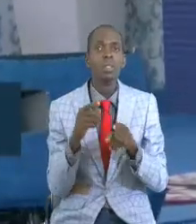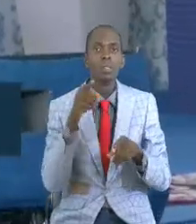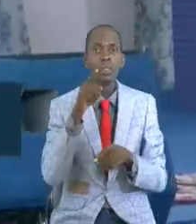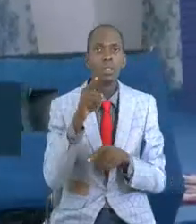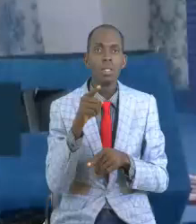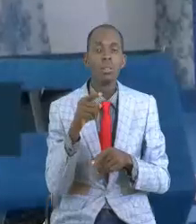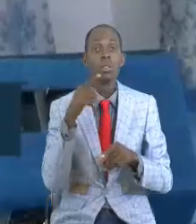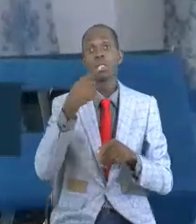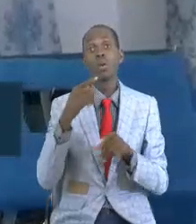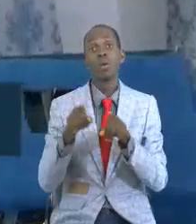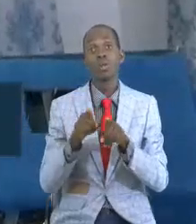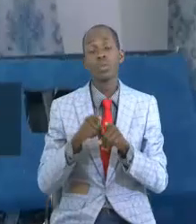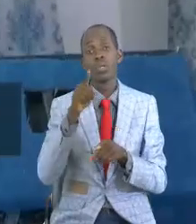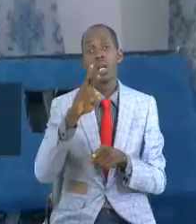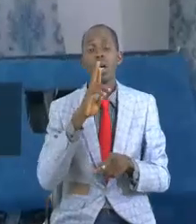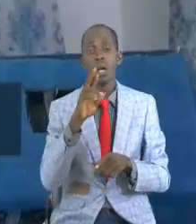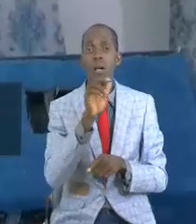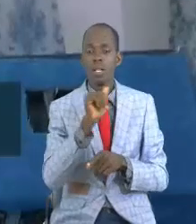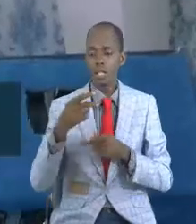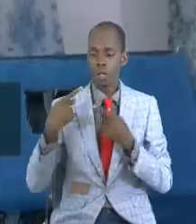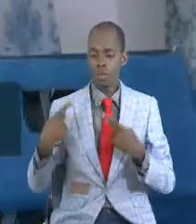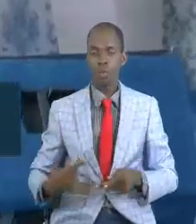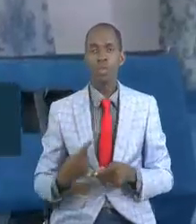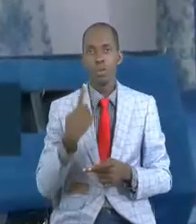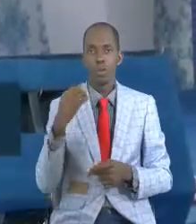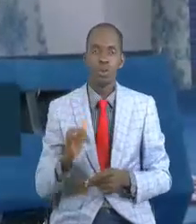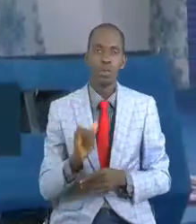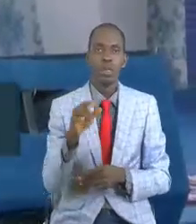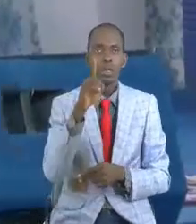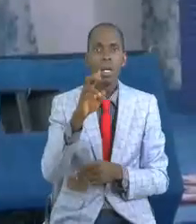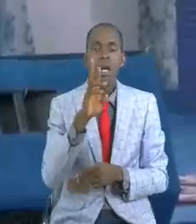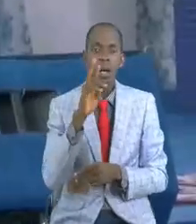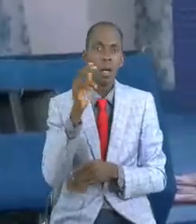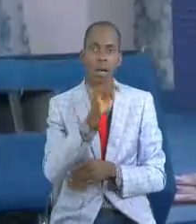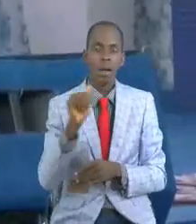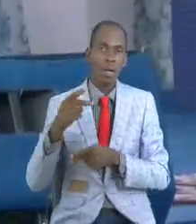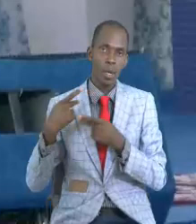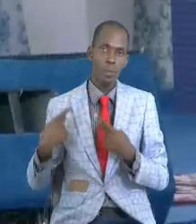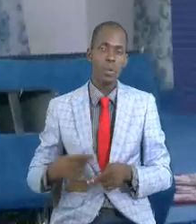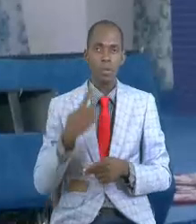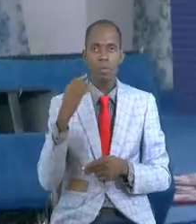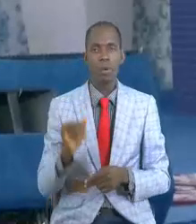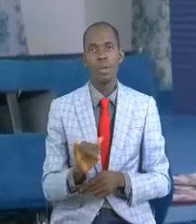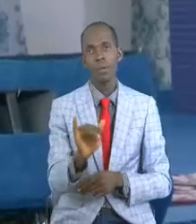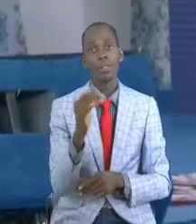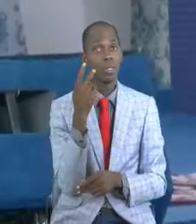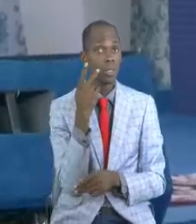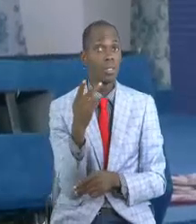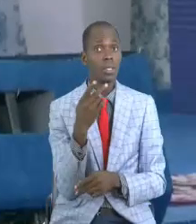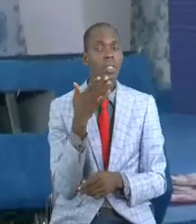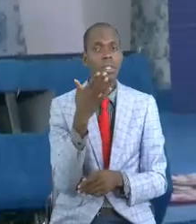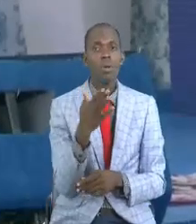a priest forever. Thou art a priest forever. You know, there are when some